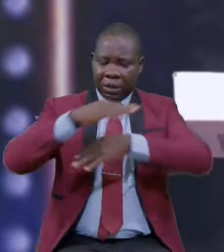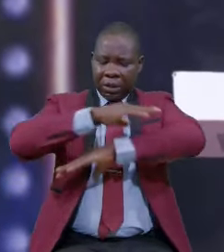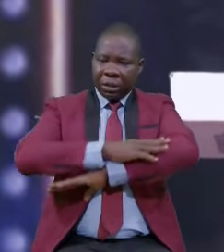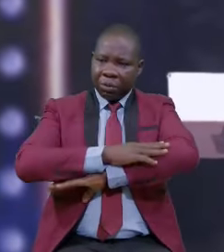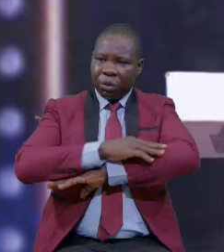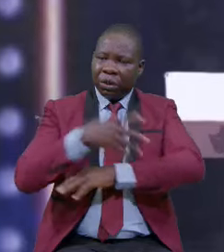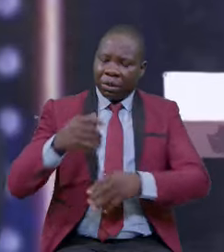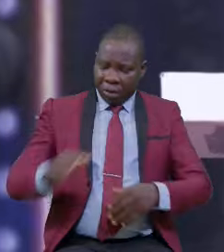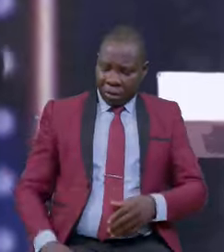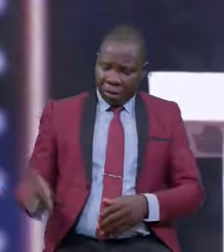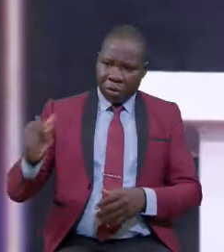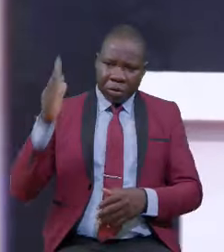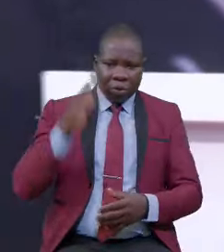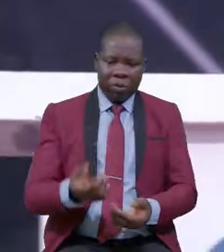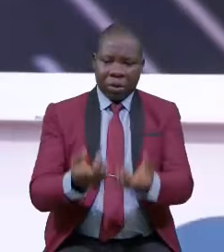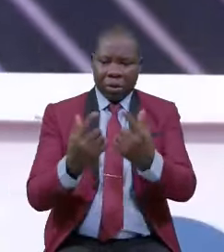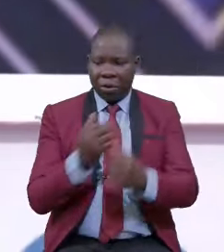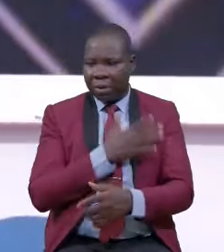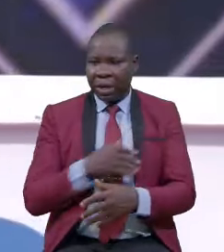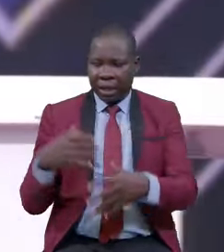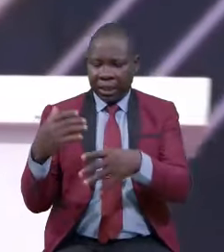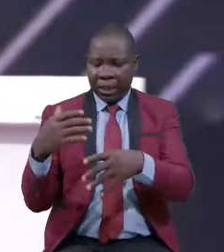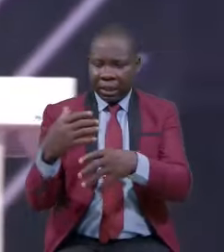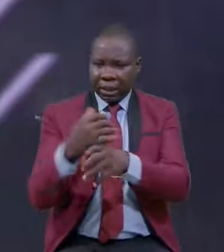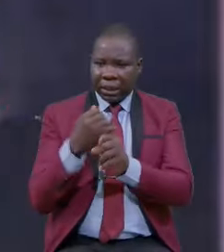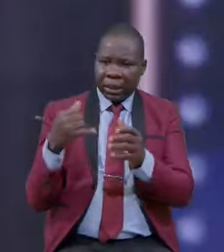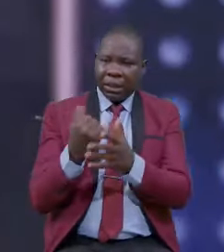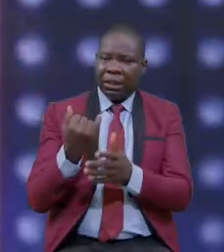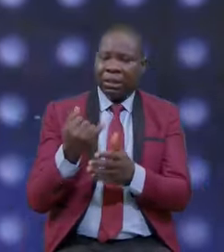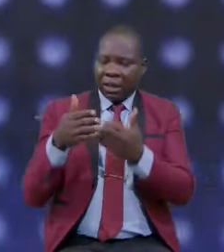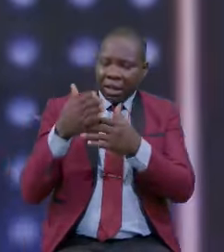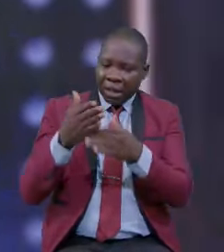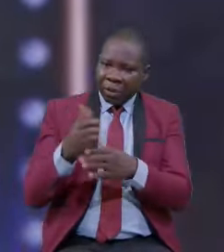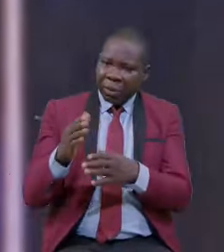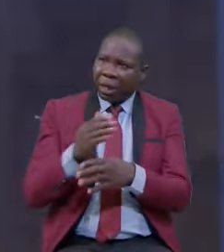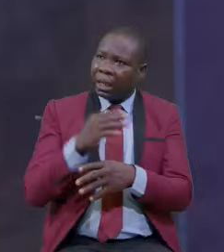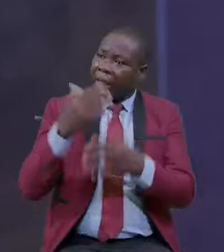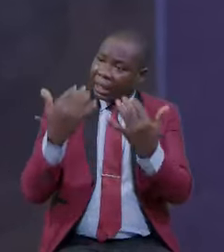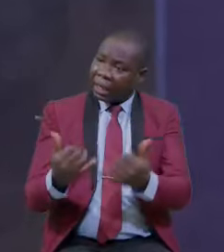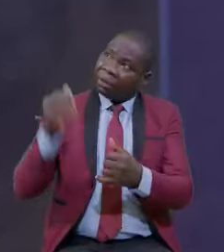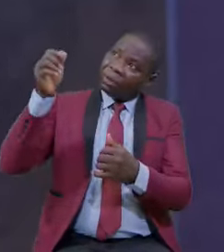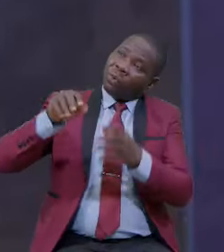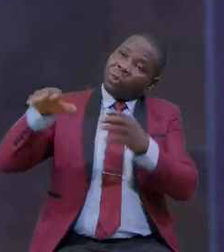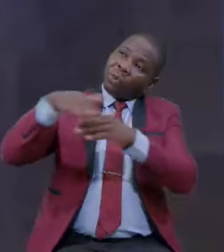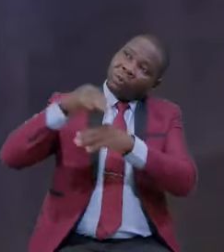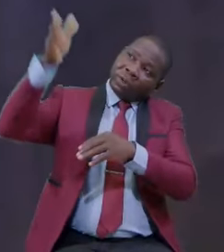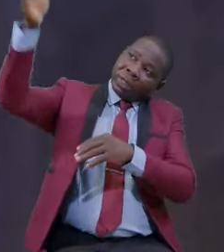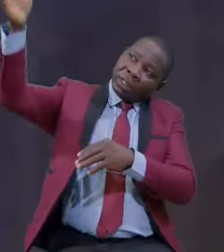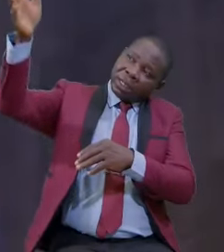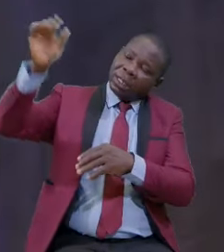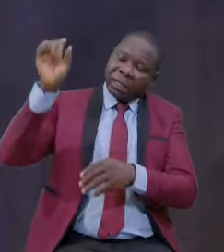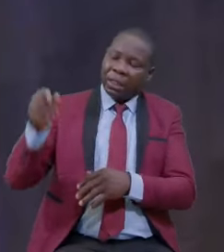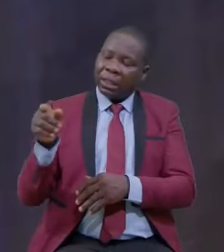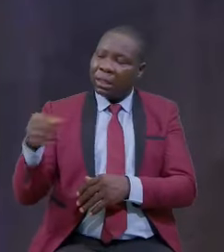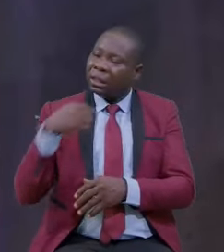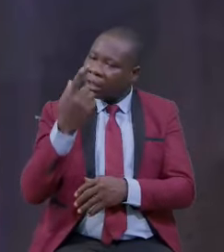when it was too late, he said, send Lazarus. So you know an evangelist. Why didn't you send for